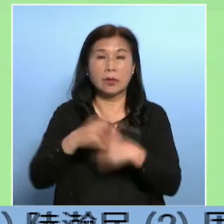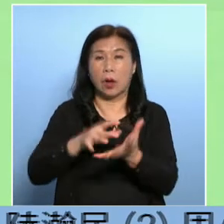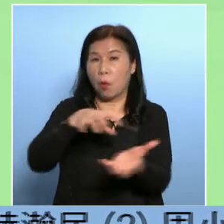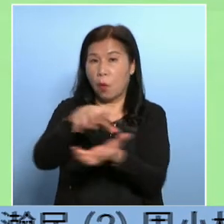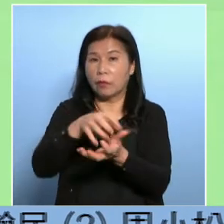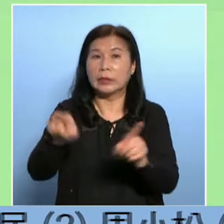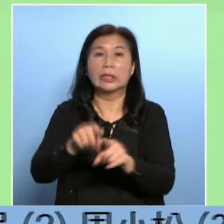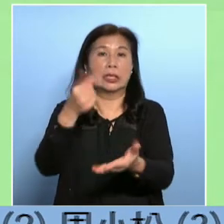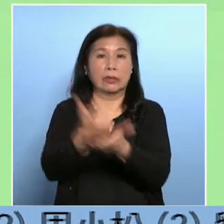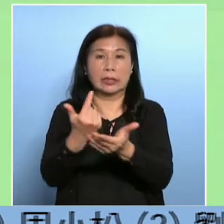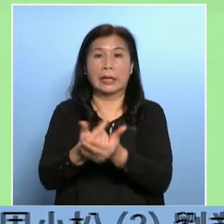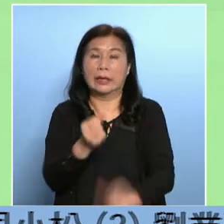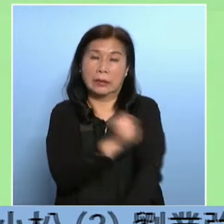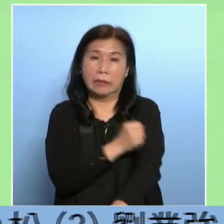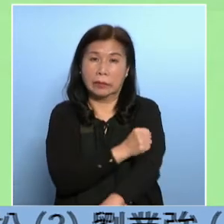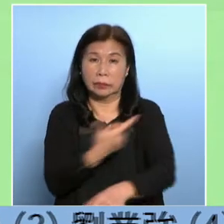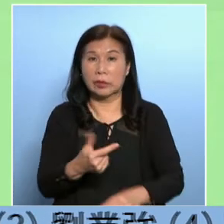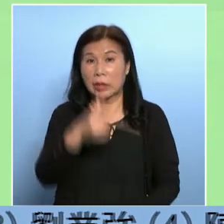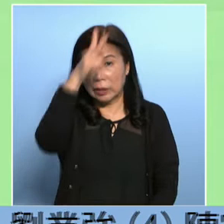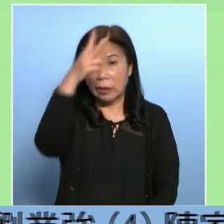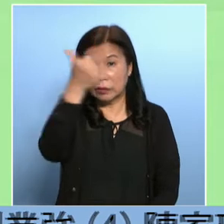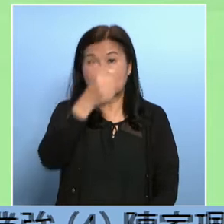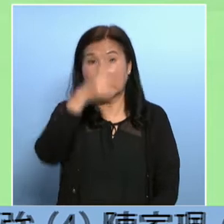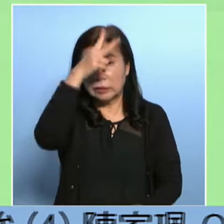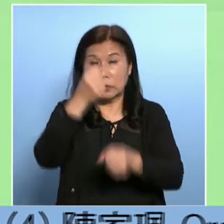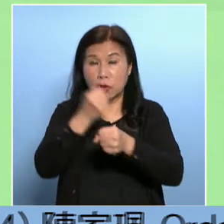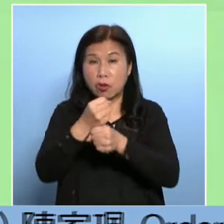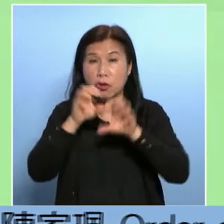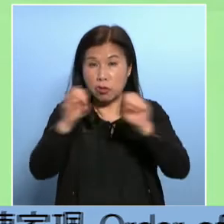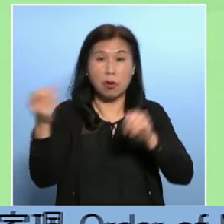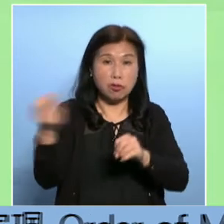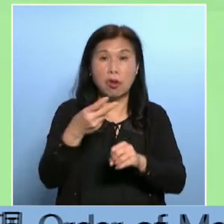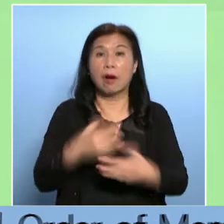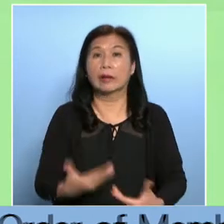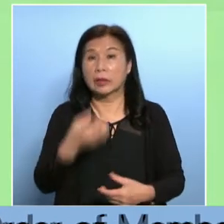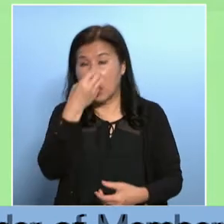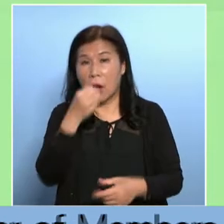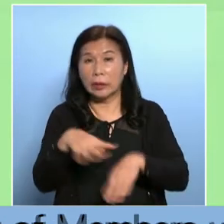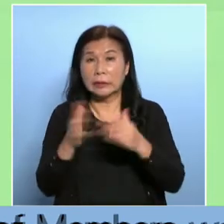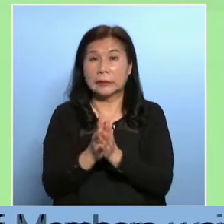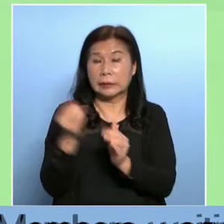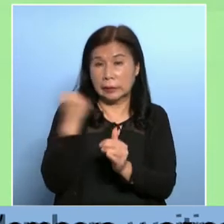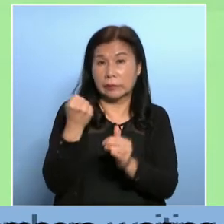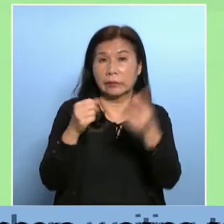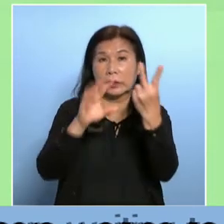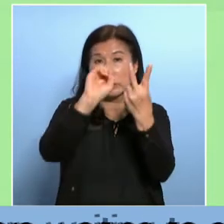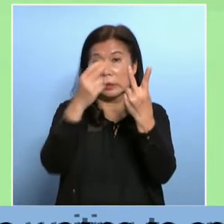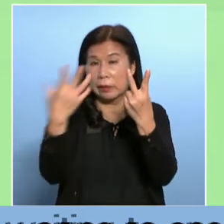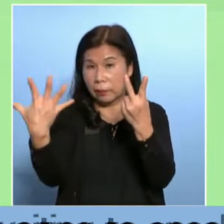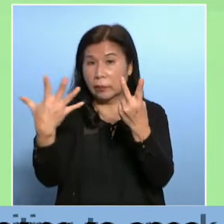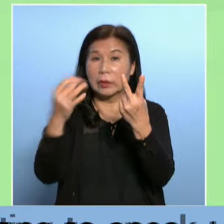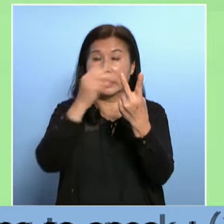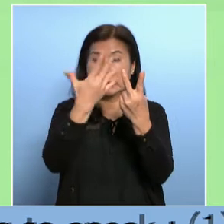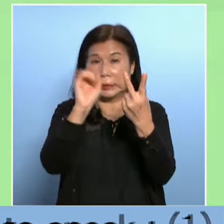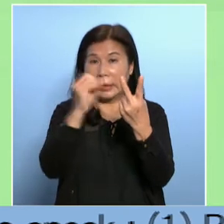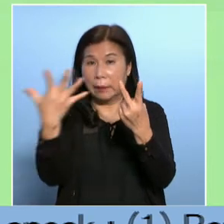neutrality is a global common task. In this policy address, the CE stated that Hong Kong should try to